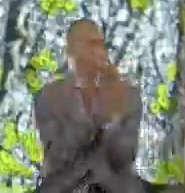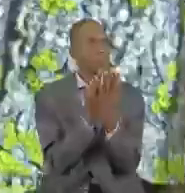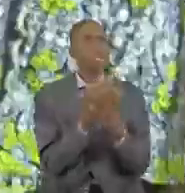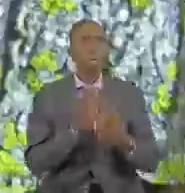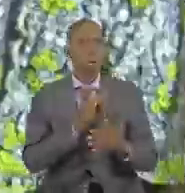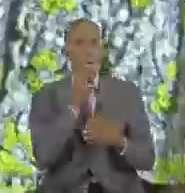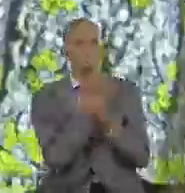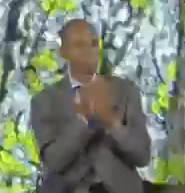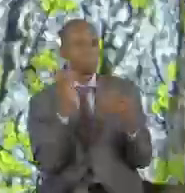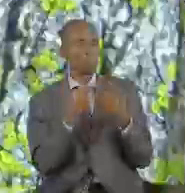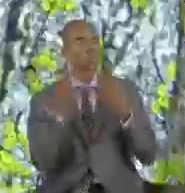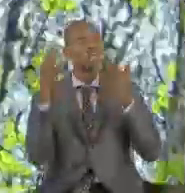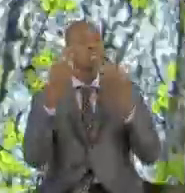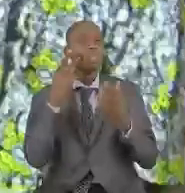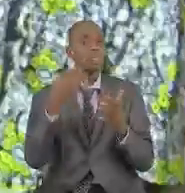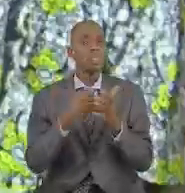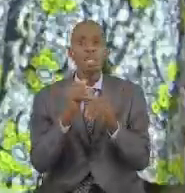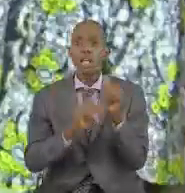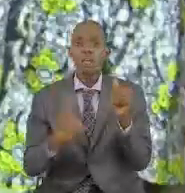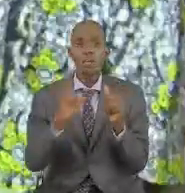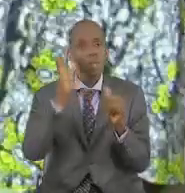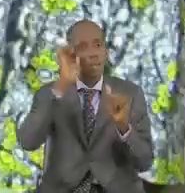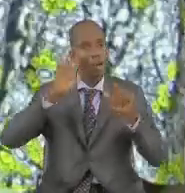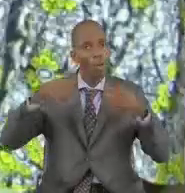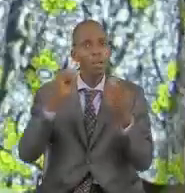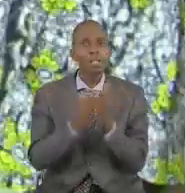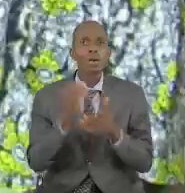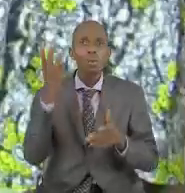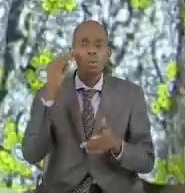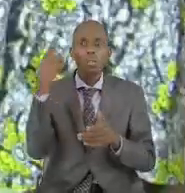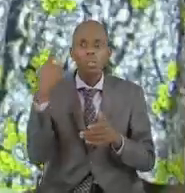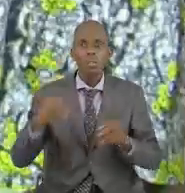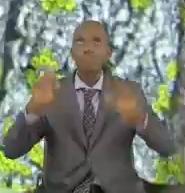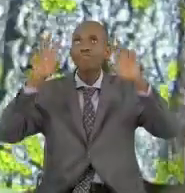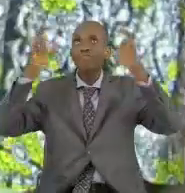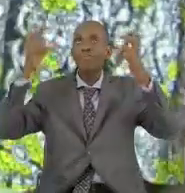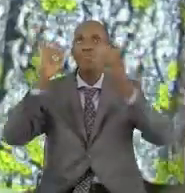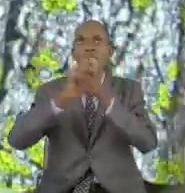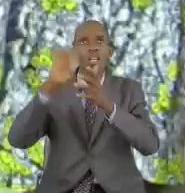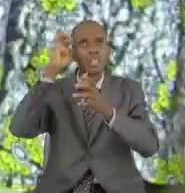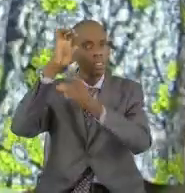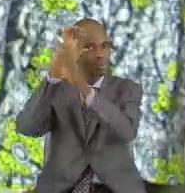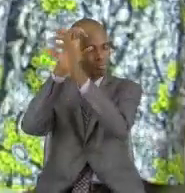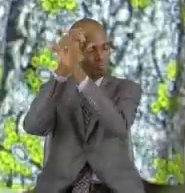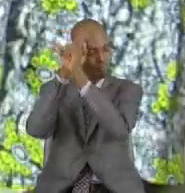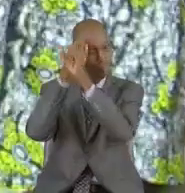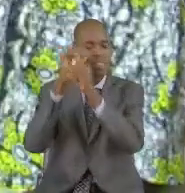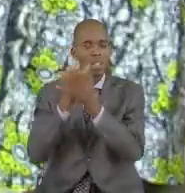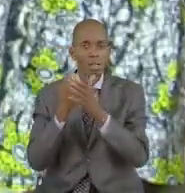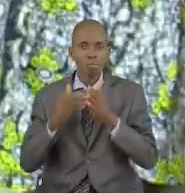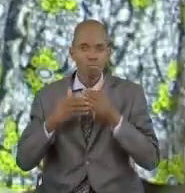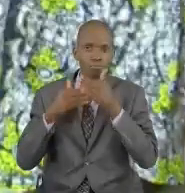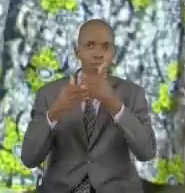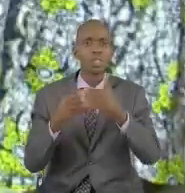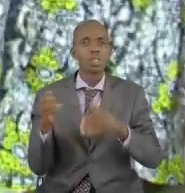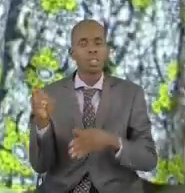it everywhere he went. And that was the motto that drove him, that made him to understand, because